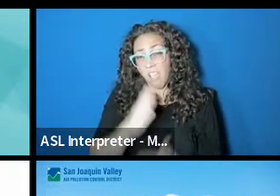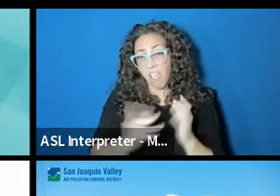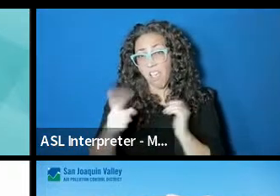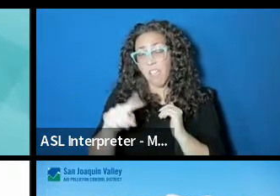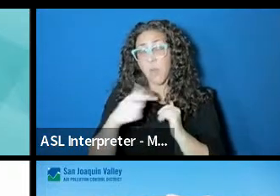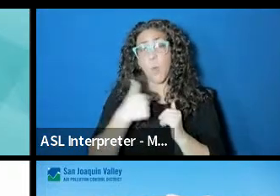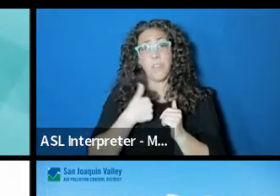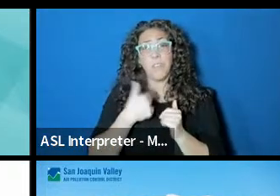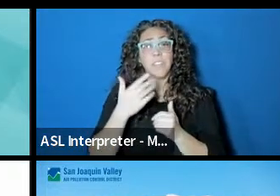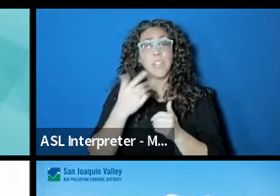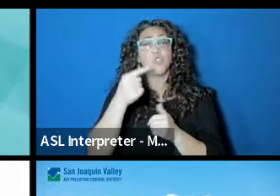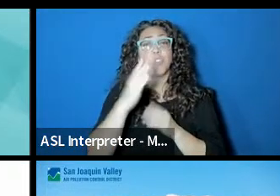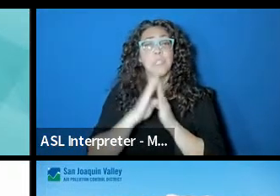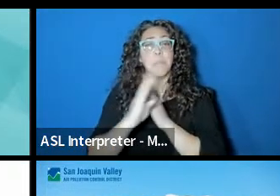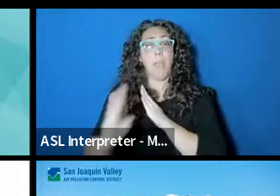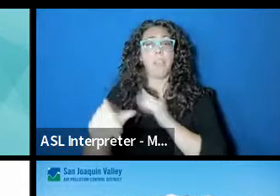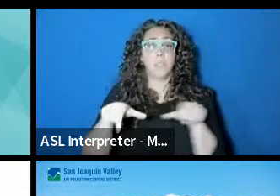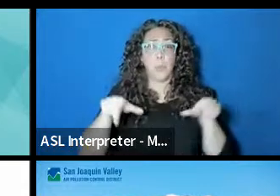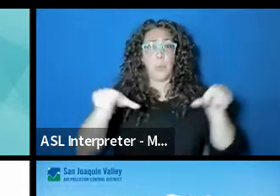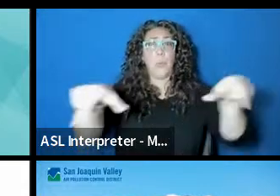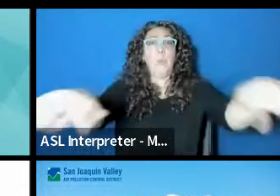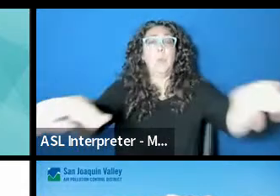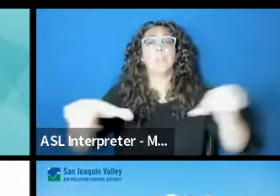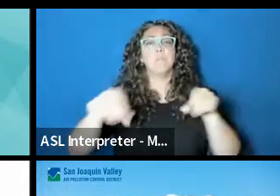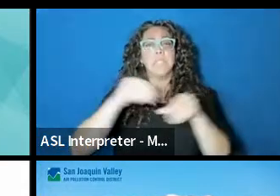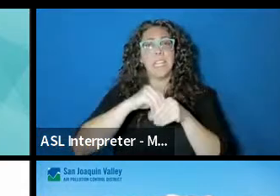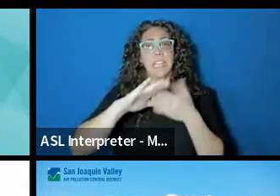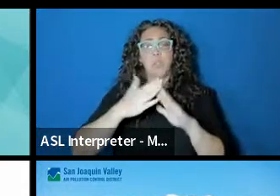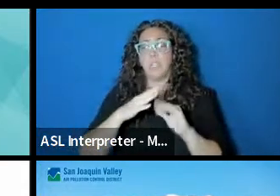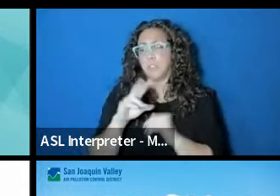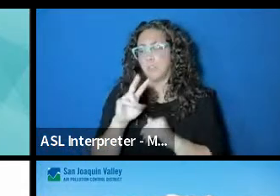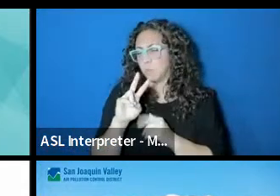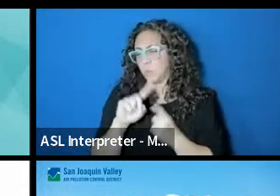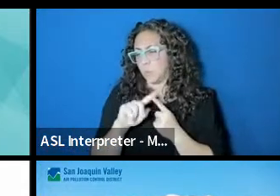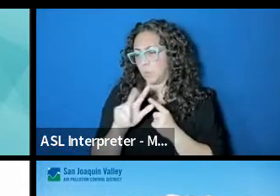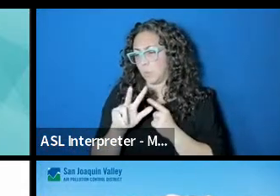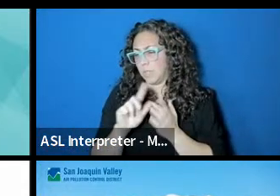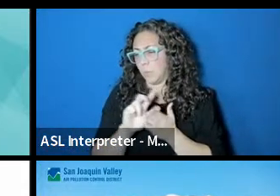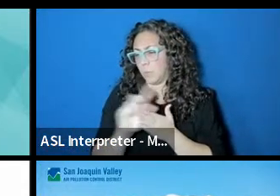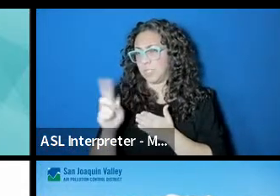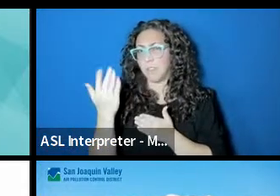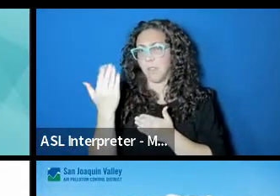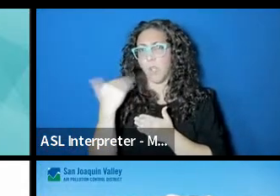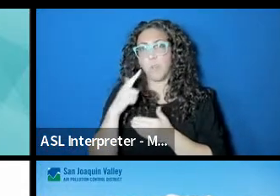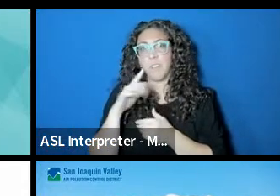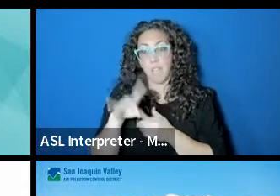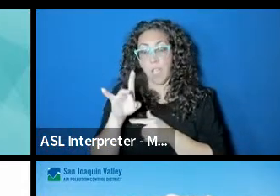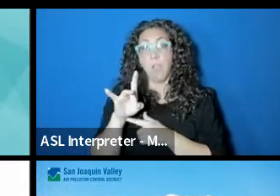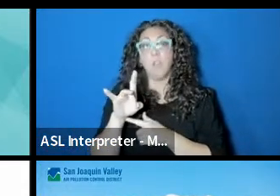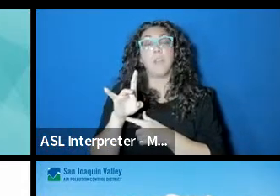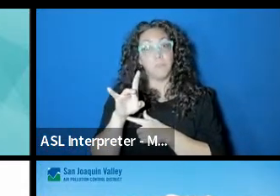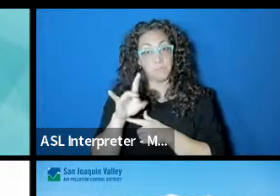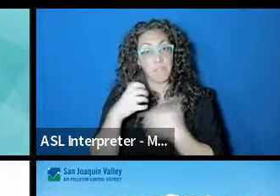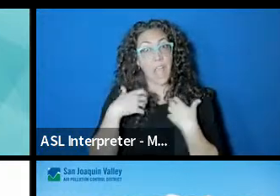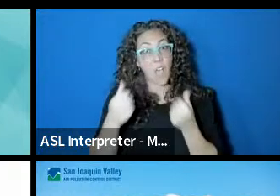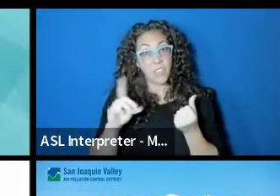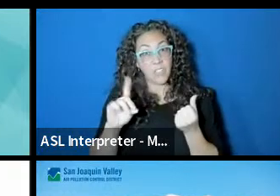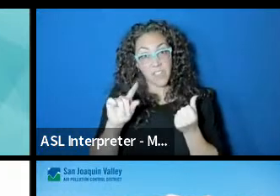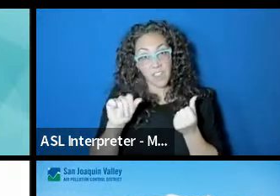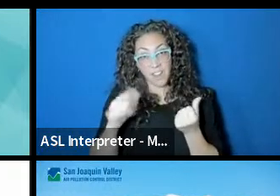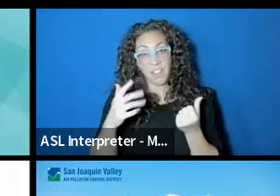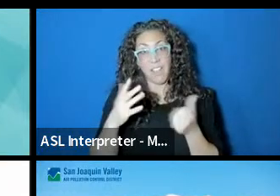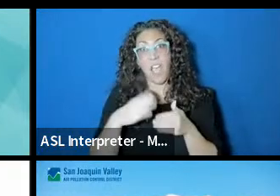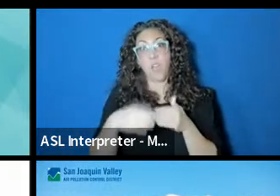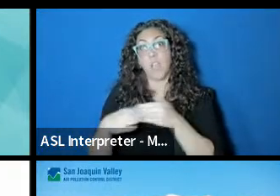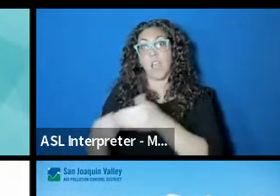community. And recently, just 2 or 3 weeks ago, found very promising health data outcomes